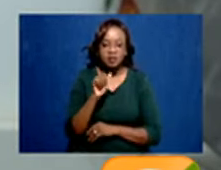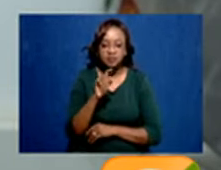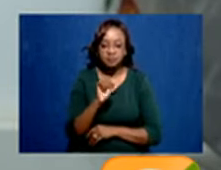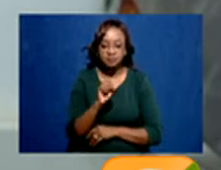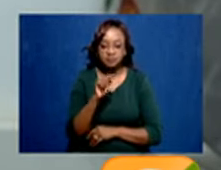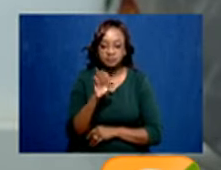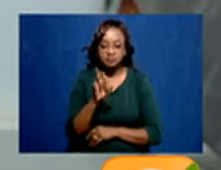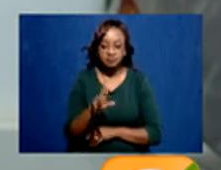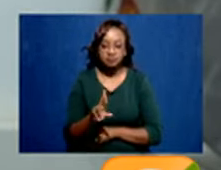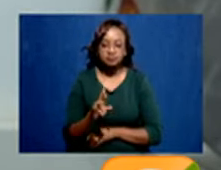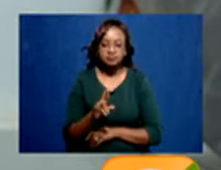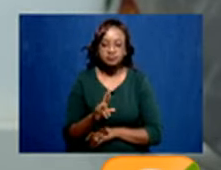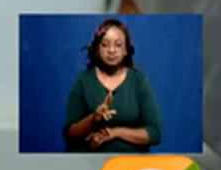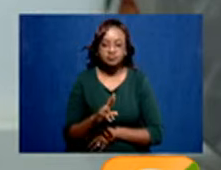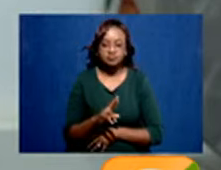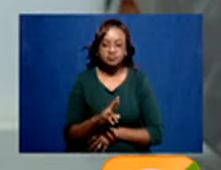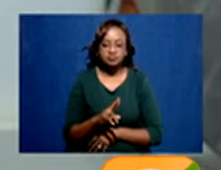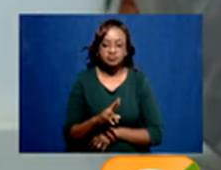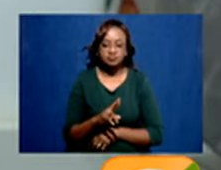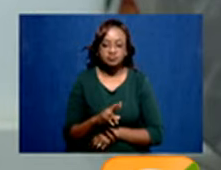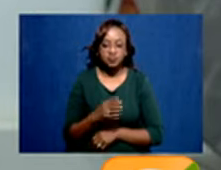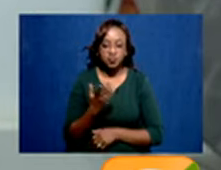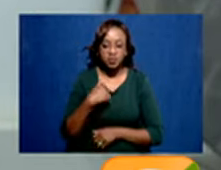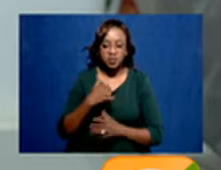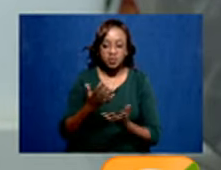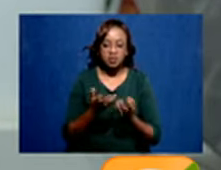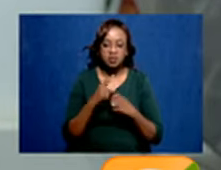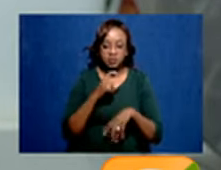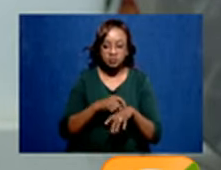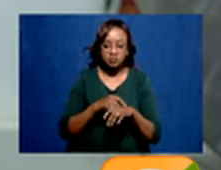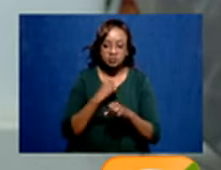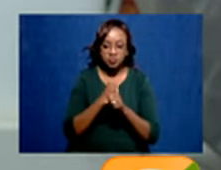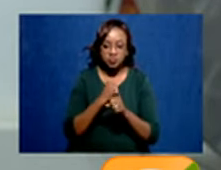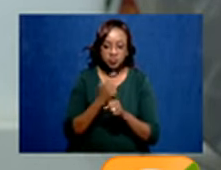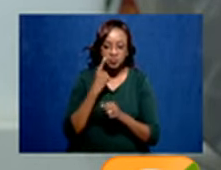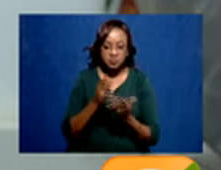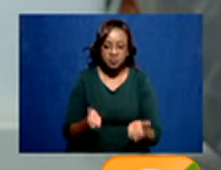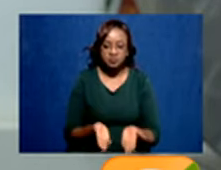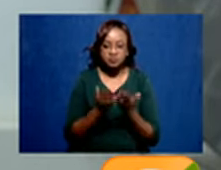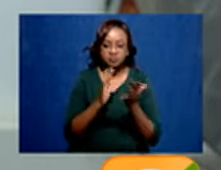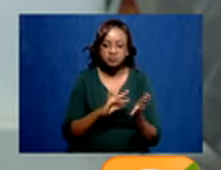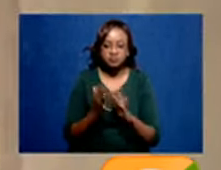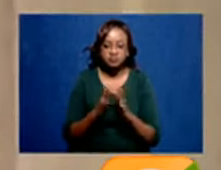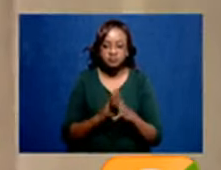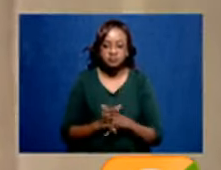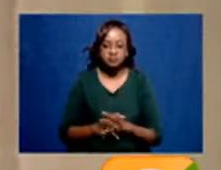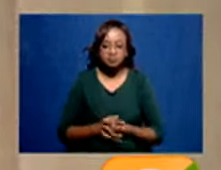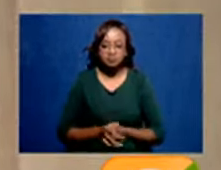11, 12 months to actually work on the event. We've had a few months less this time around.